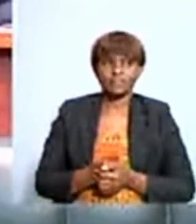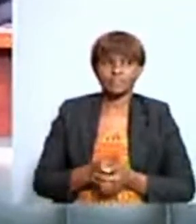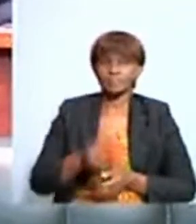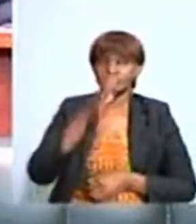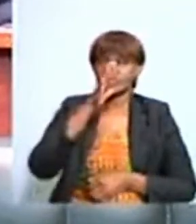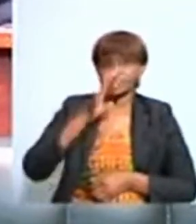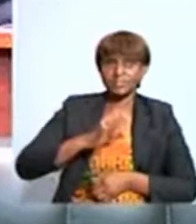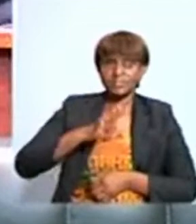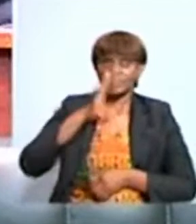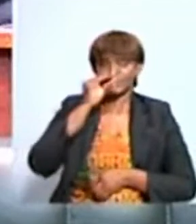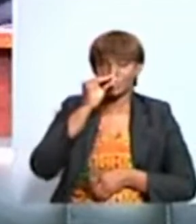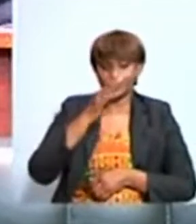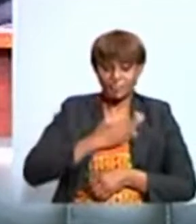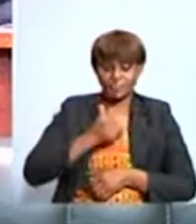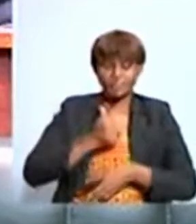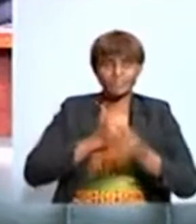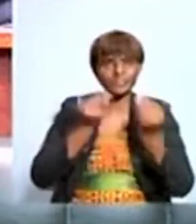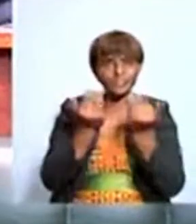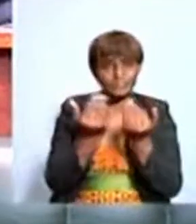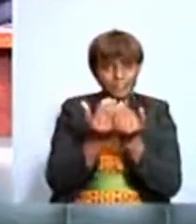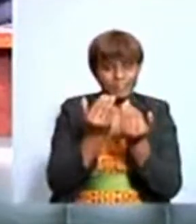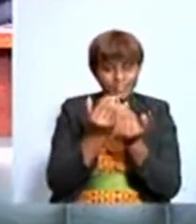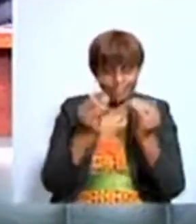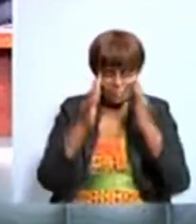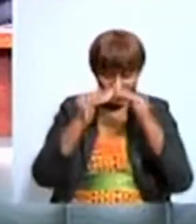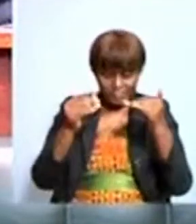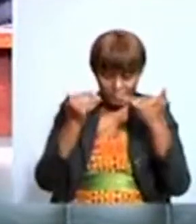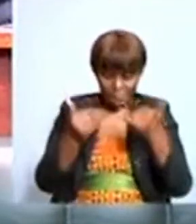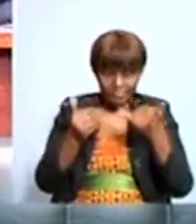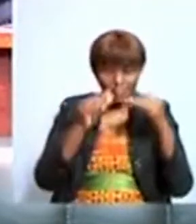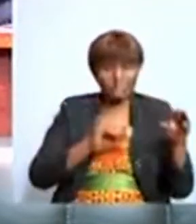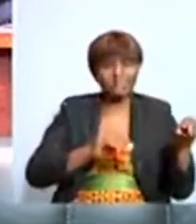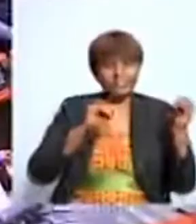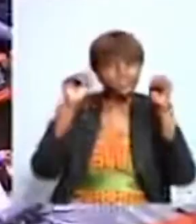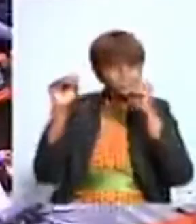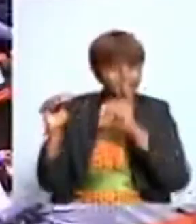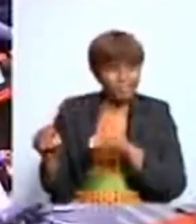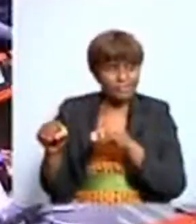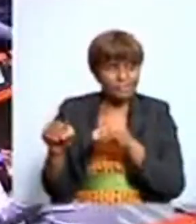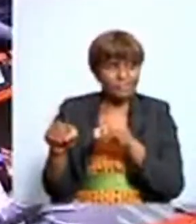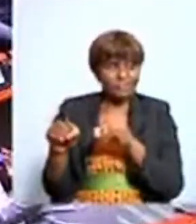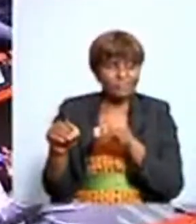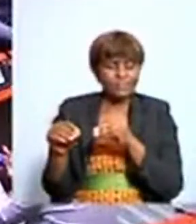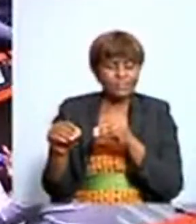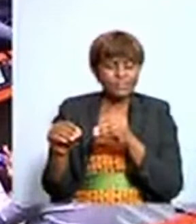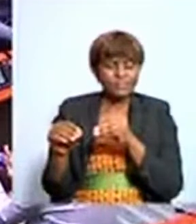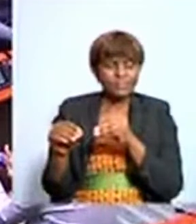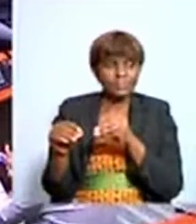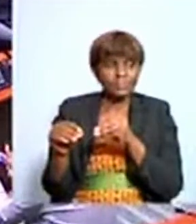Madam Speaker, I beg to move that the House do now adjourn.